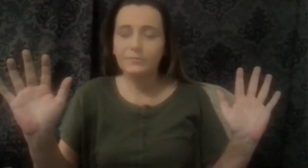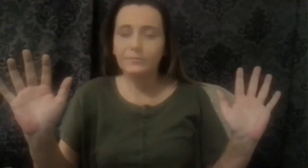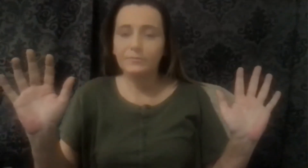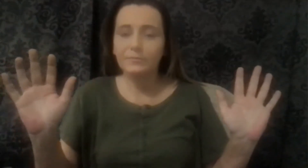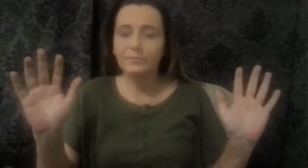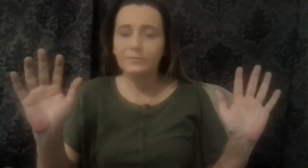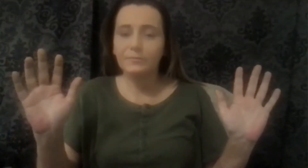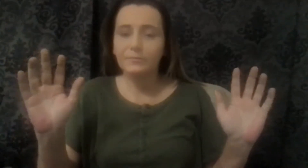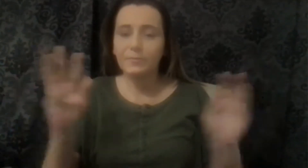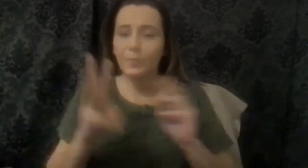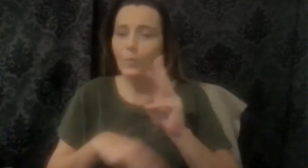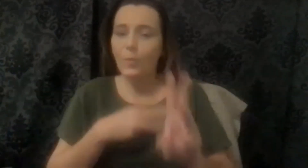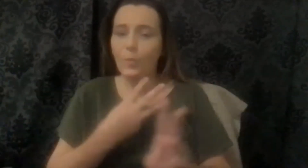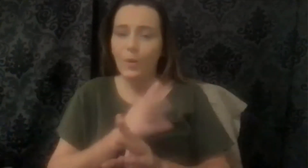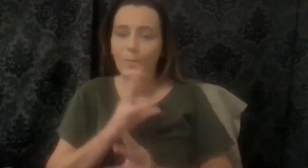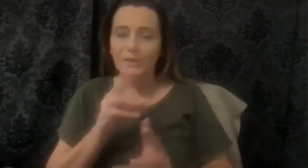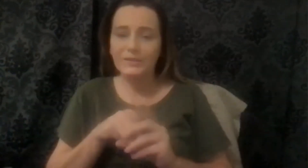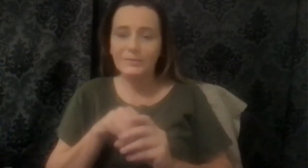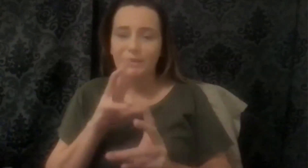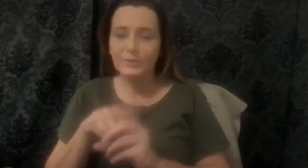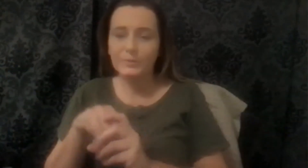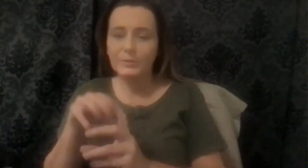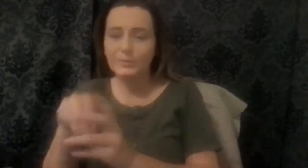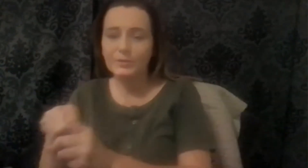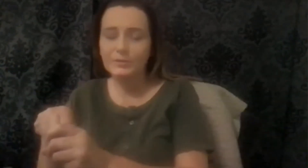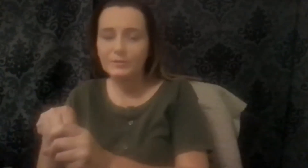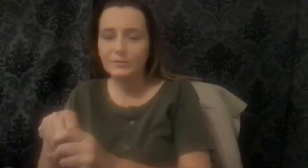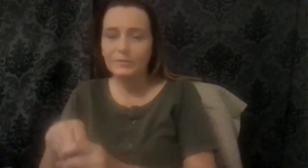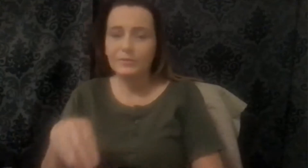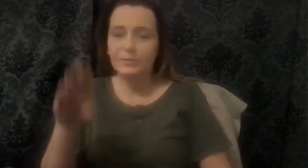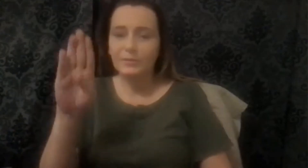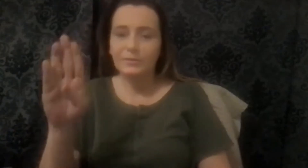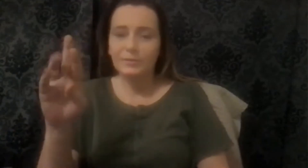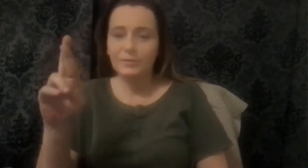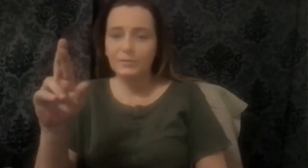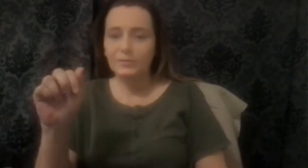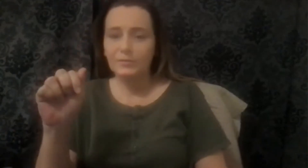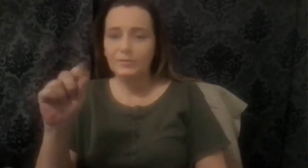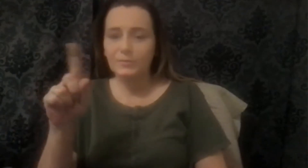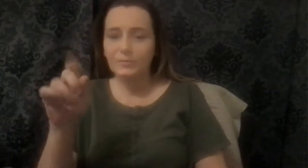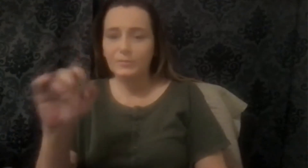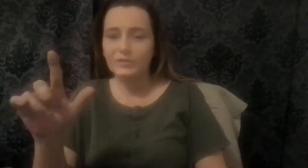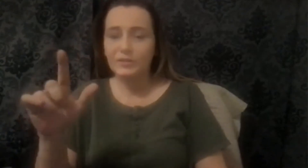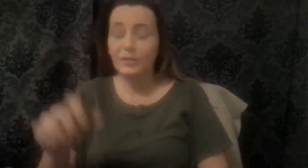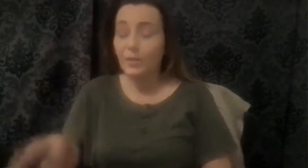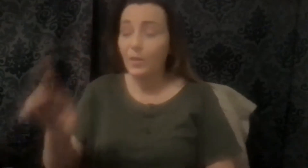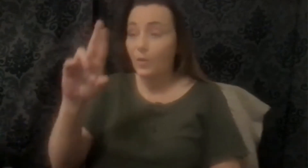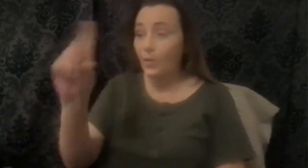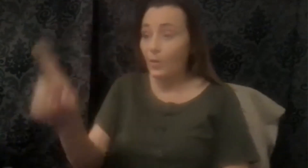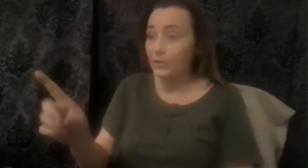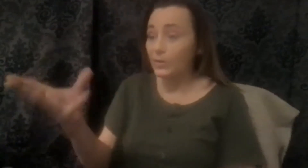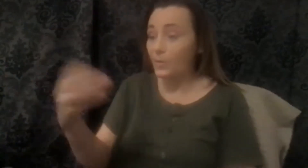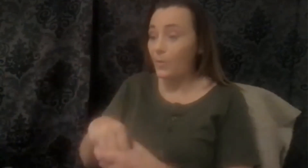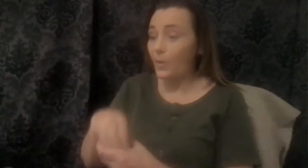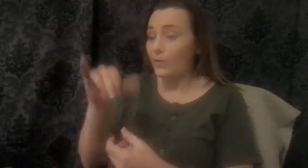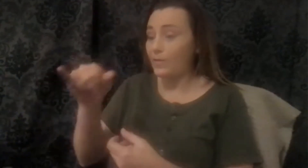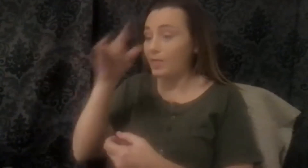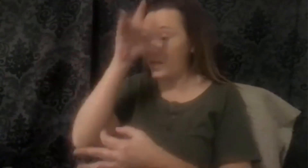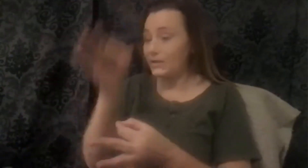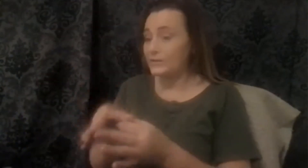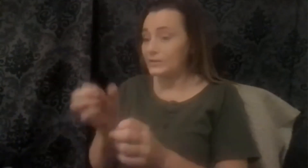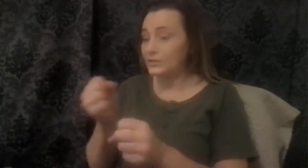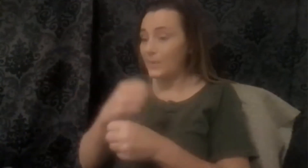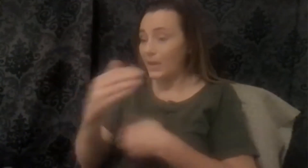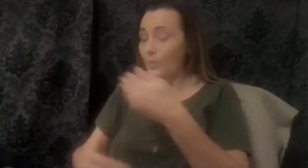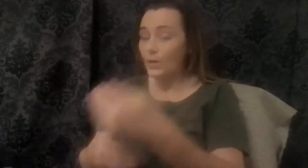worldwide participation. You know, and your Brazilian RD would have been there also and would have been part of the decision-making process.